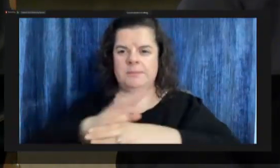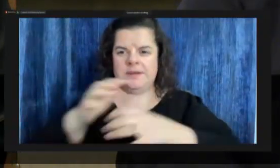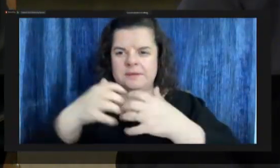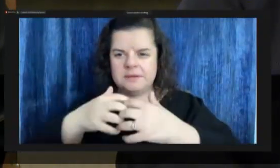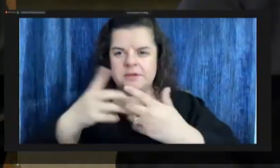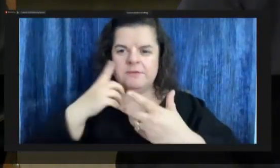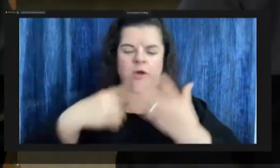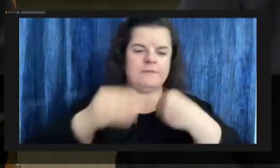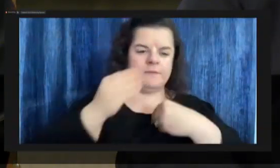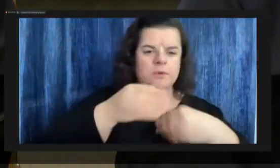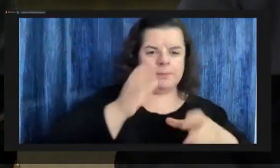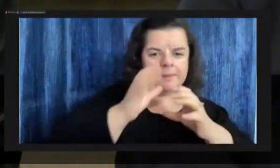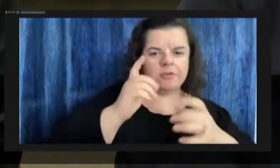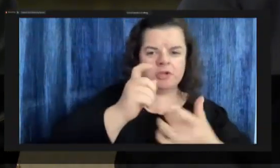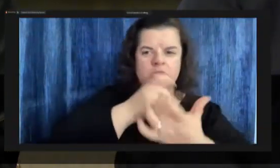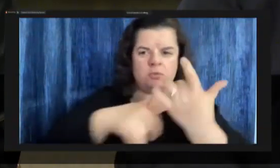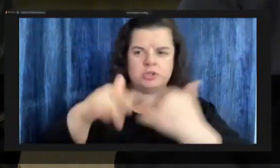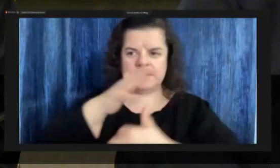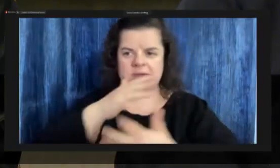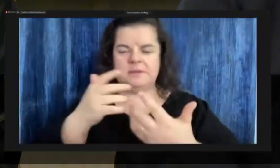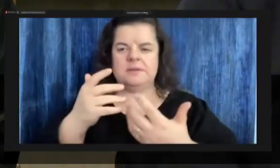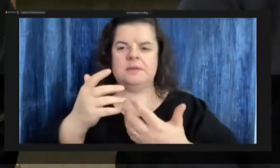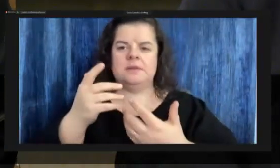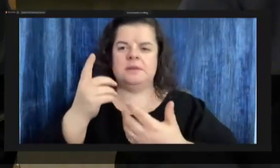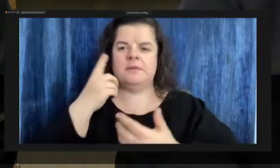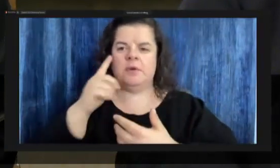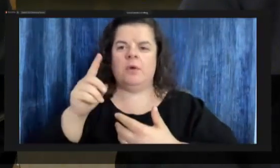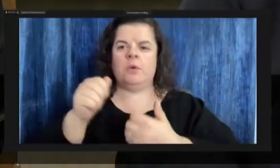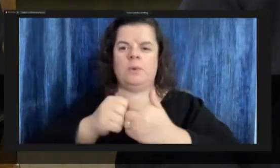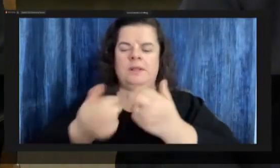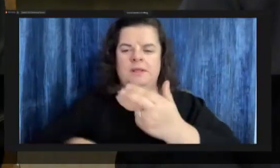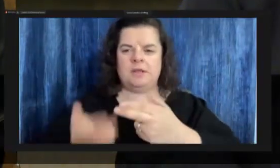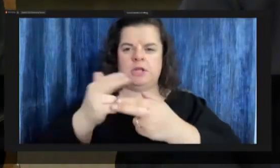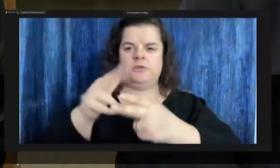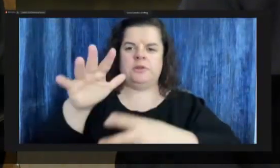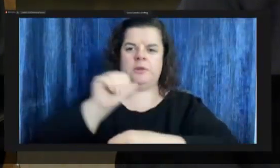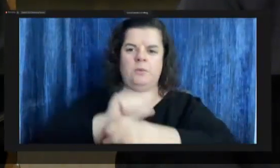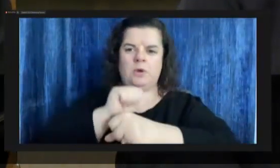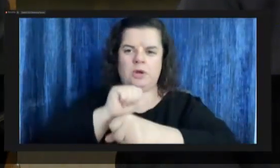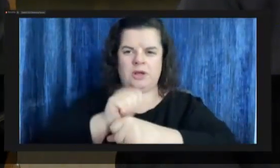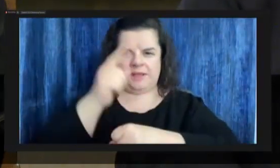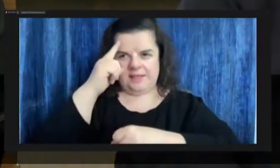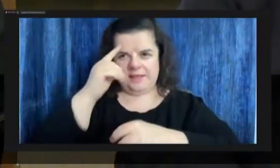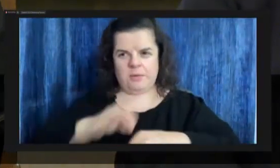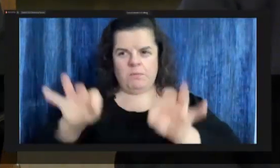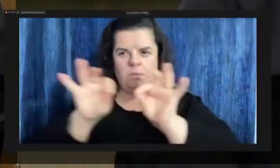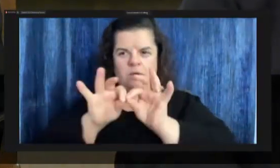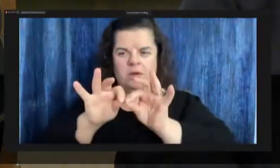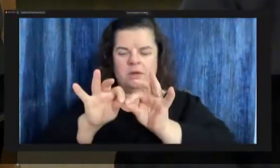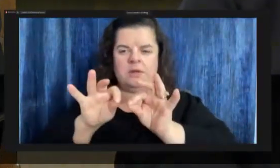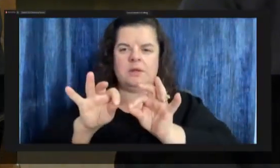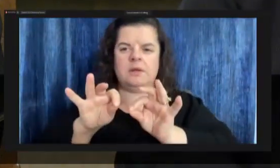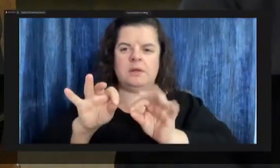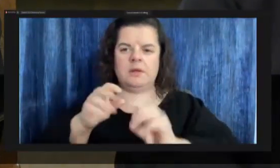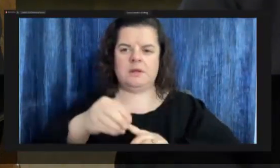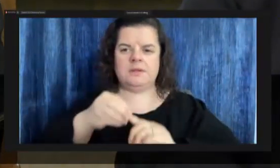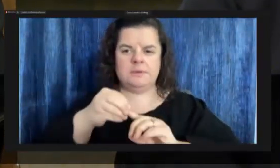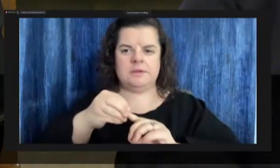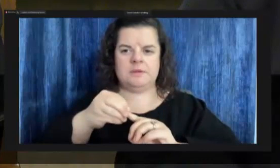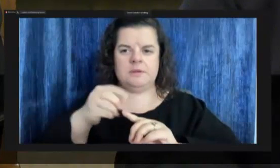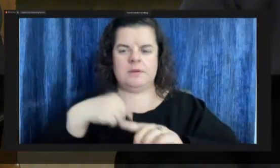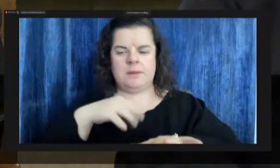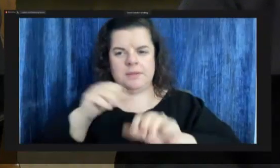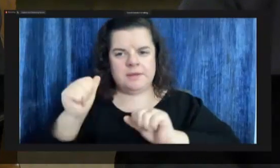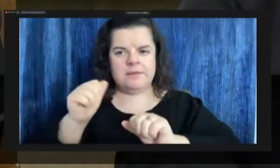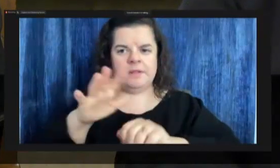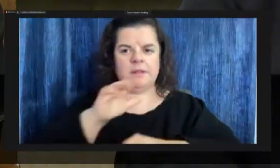and socialization. And so with the increase of the workload, I think it's important that, especially as I leave and the work that I've done to